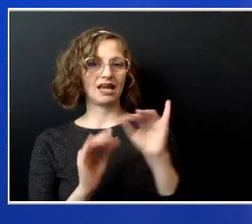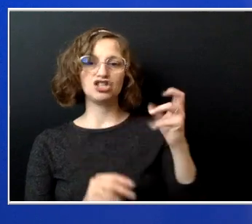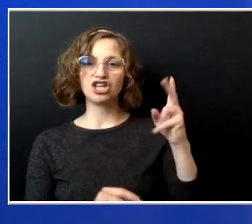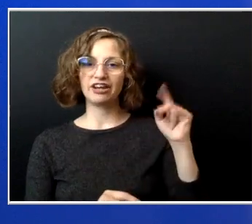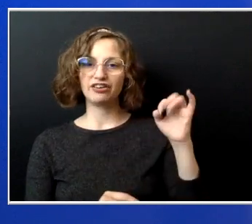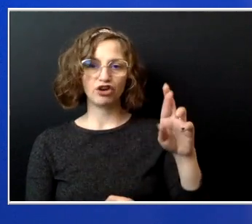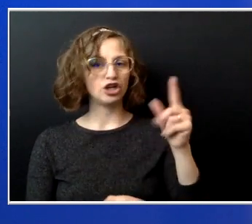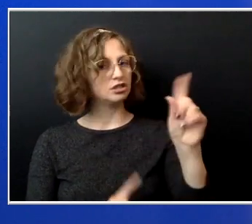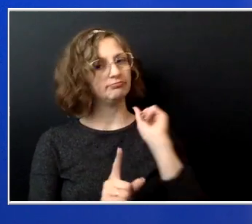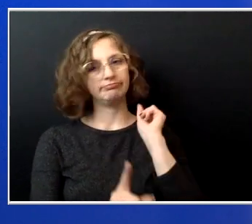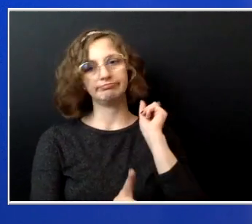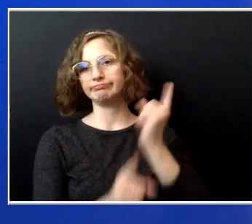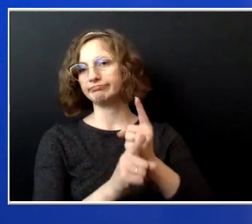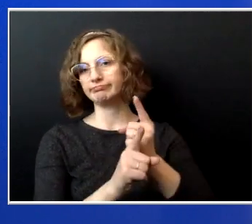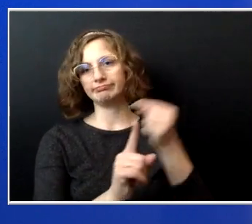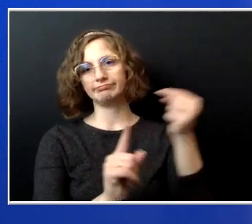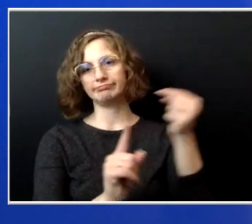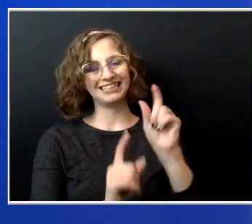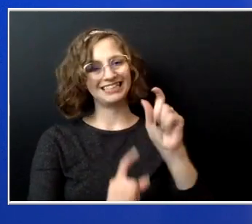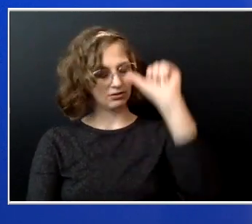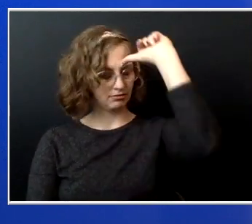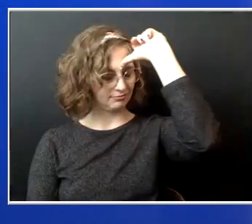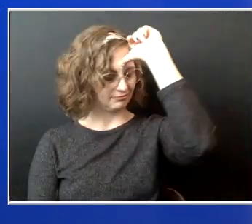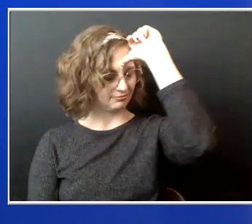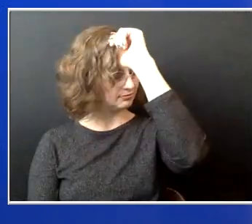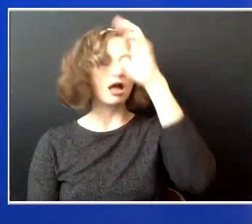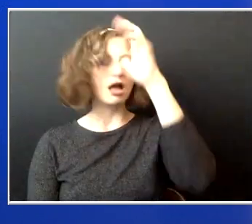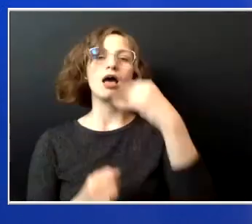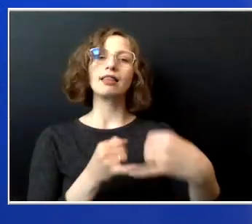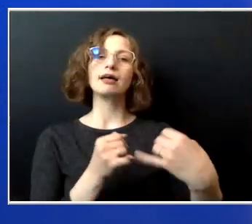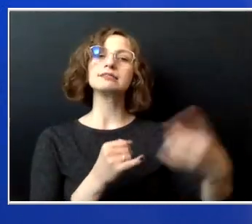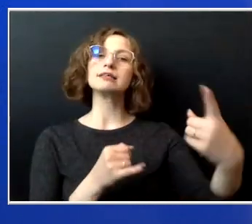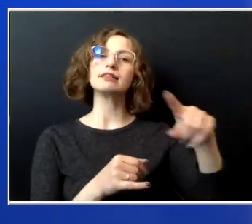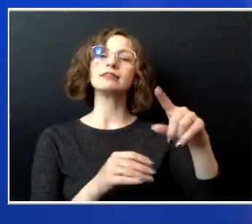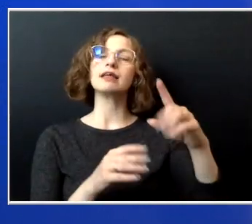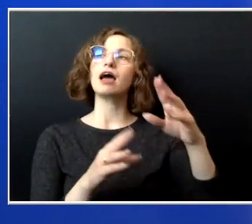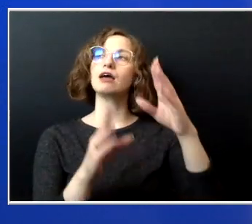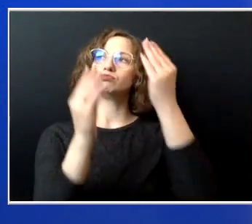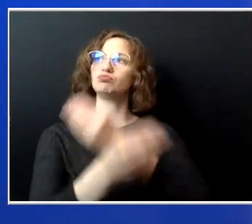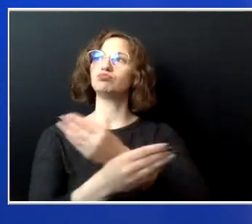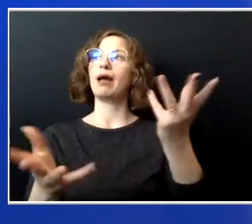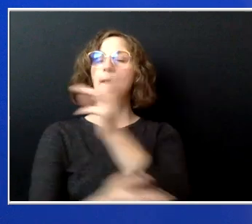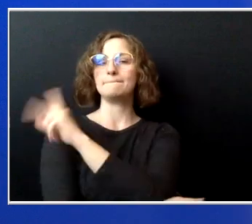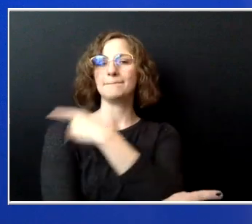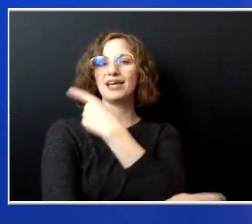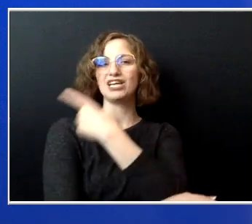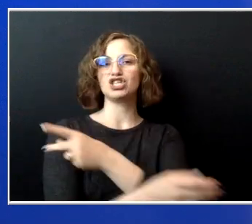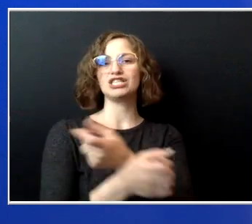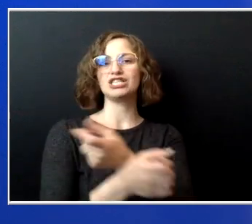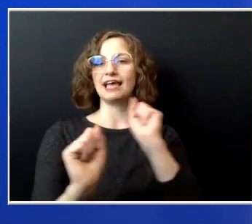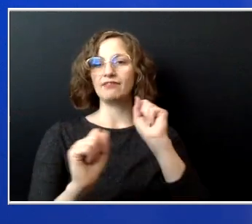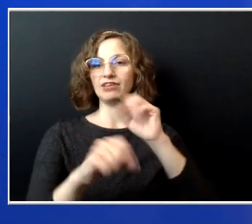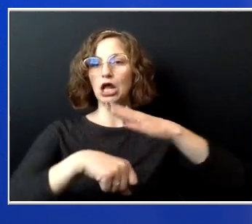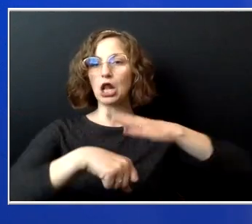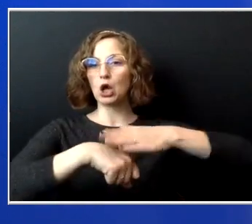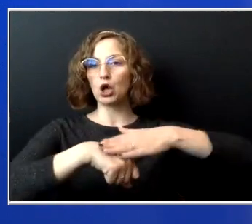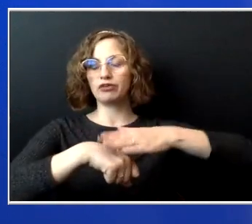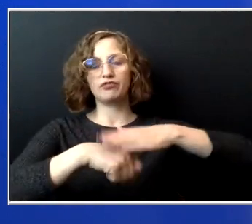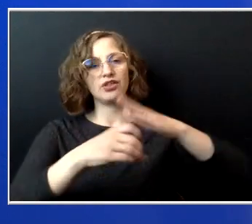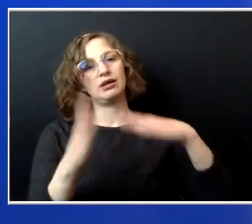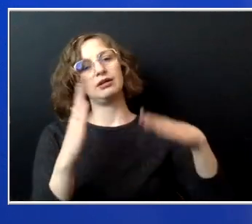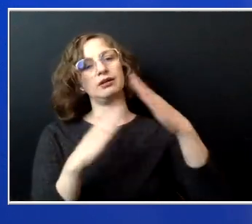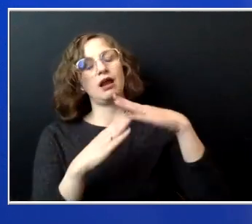always remember. But lastly, they put out a patient safety alert, and they put the top 10 patient safety concerns for the upcoming year.